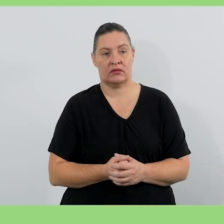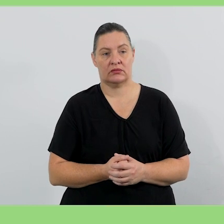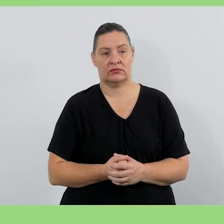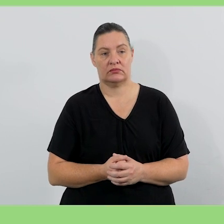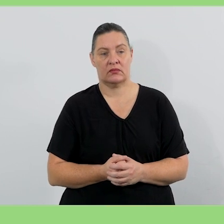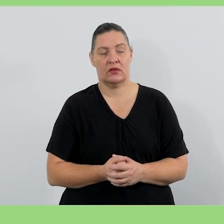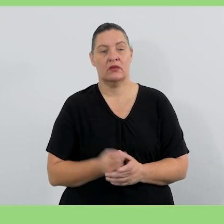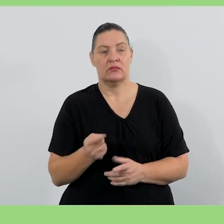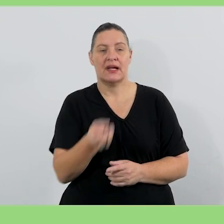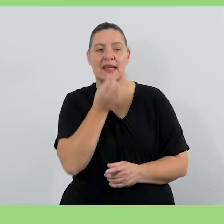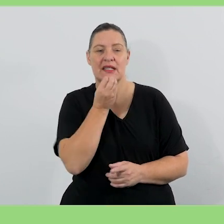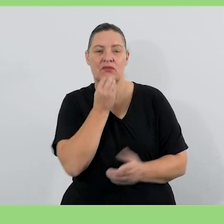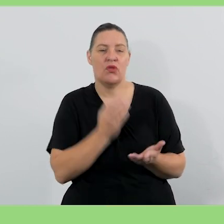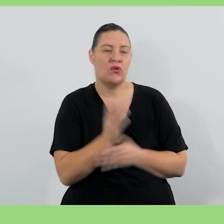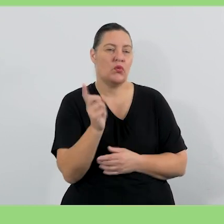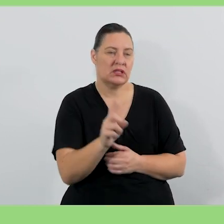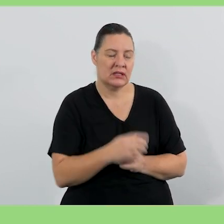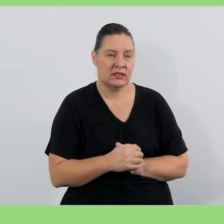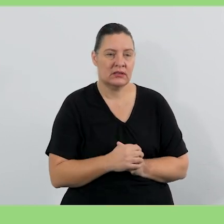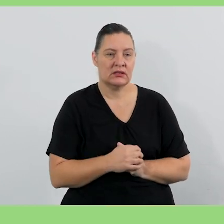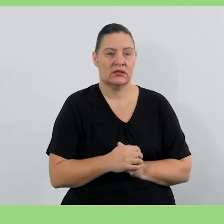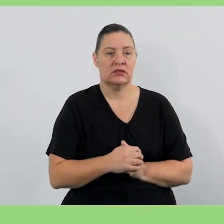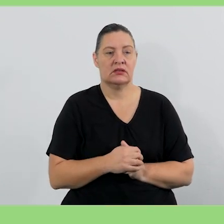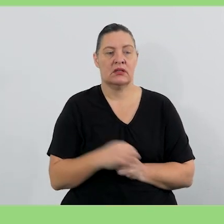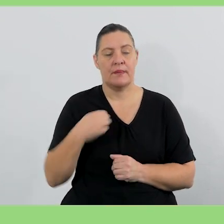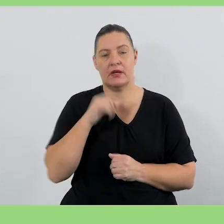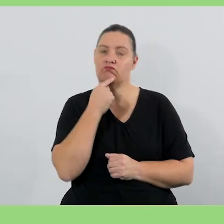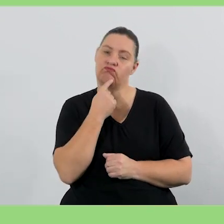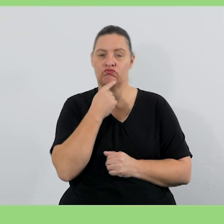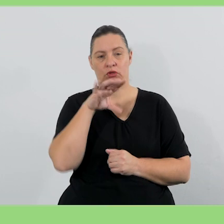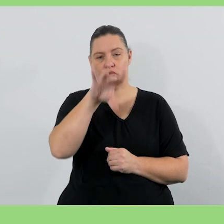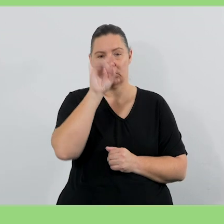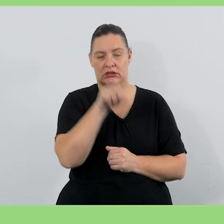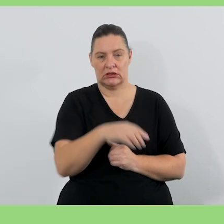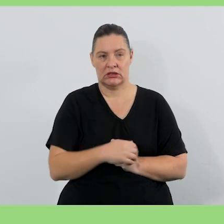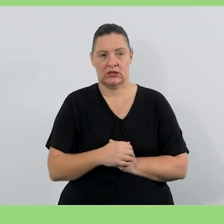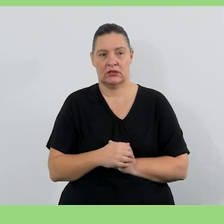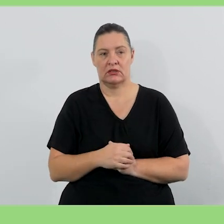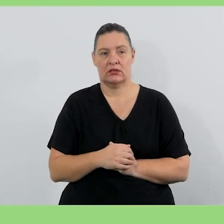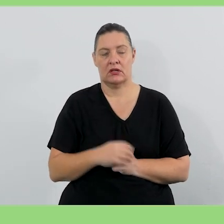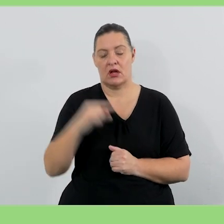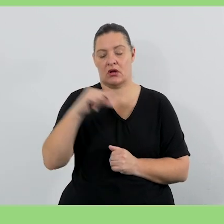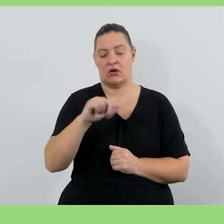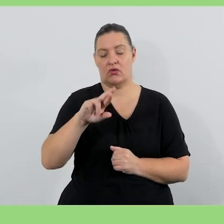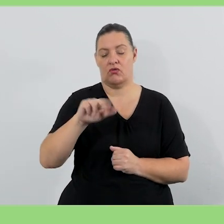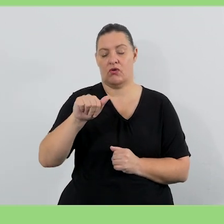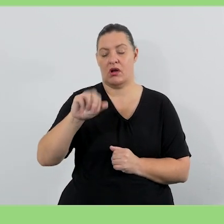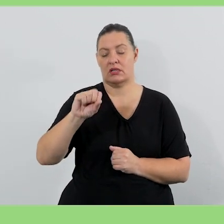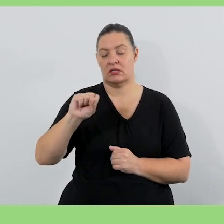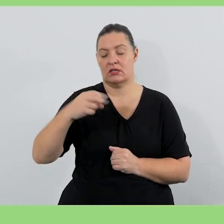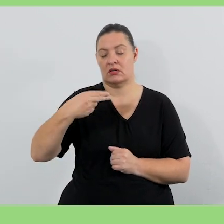what? What is the grass being eaten by? In this instance, I am going to pick the